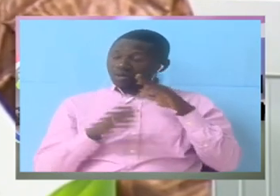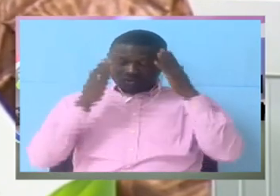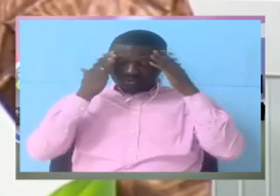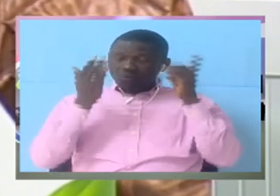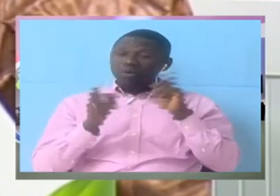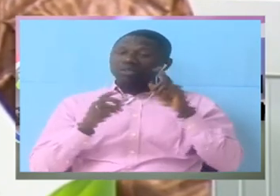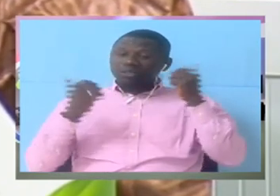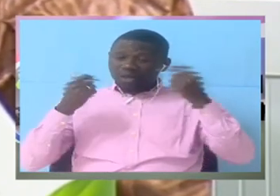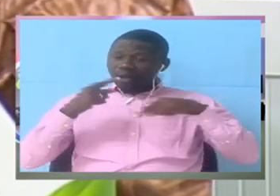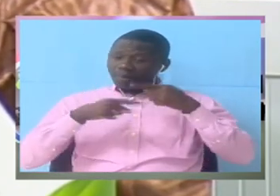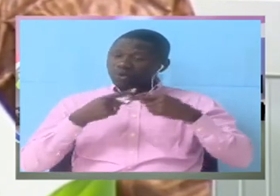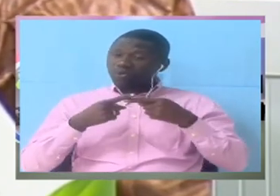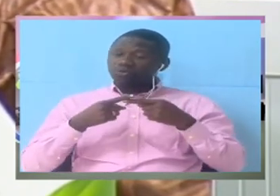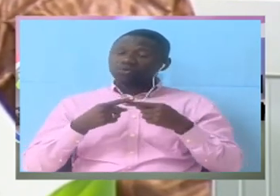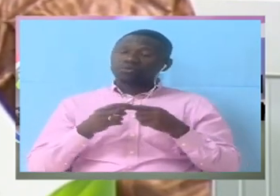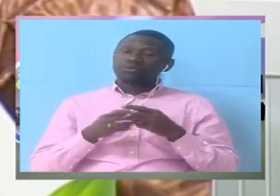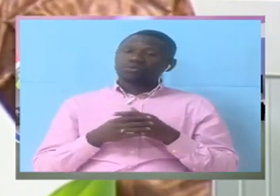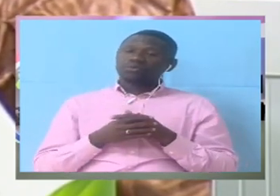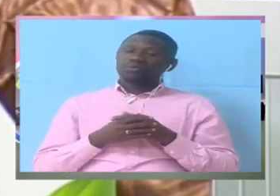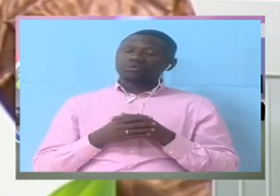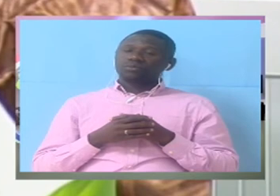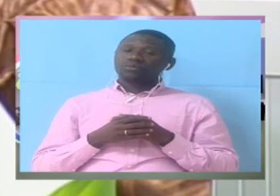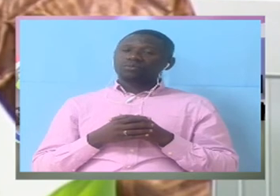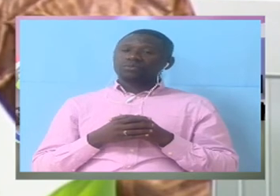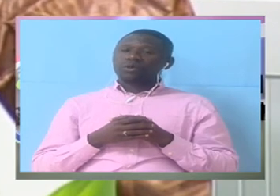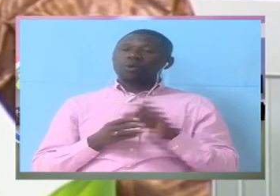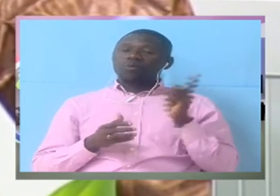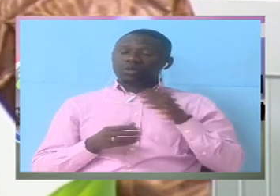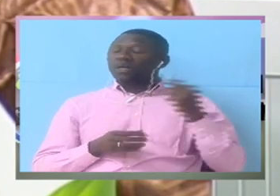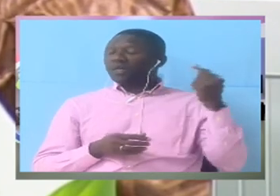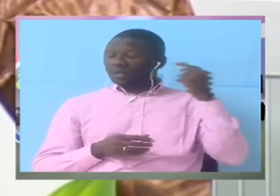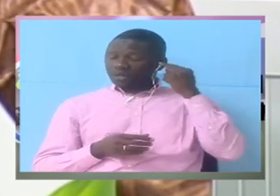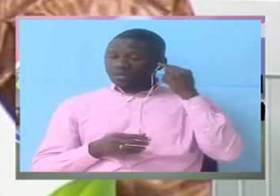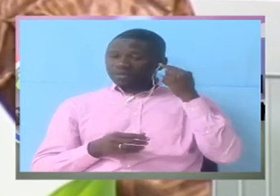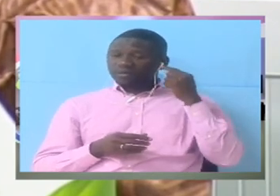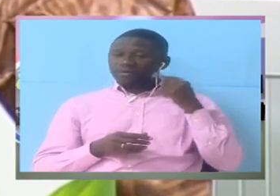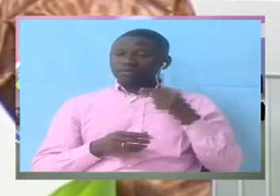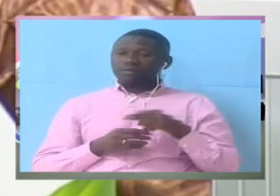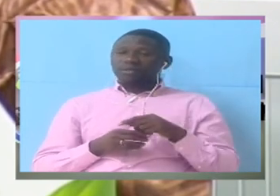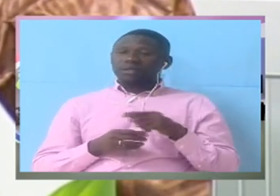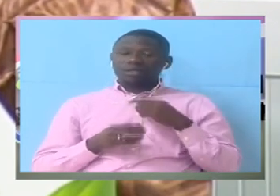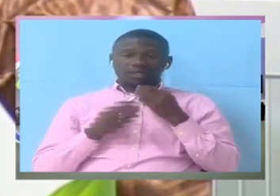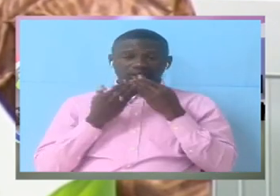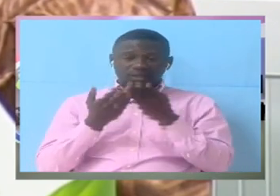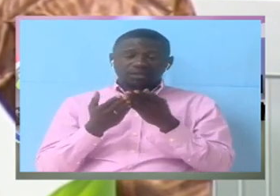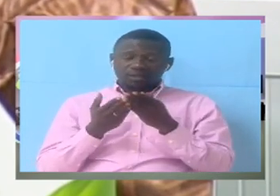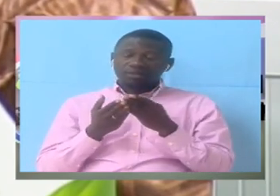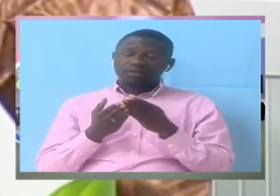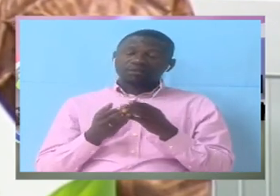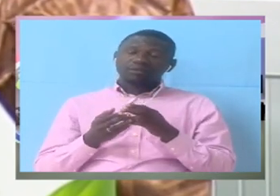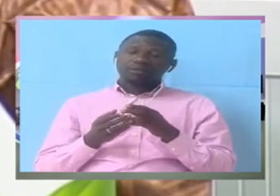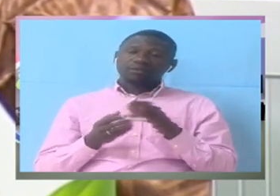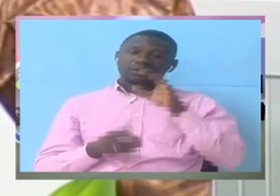munatide. I don't know what it is. But until I know, but what I heard,